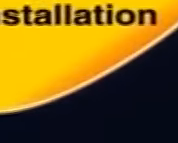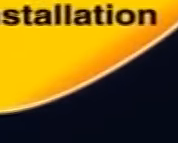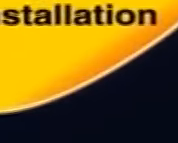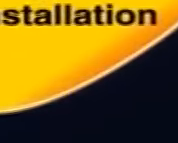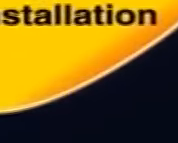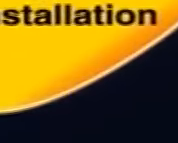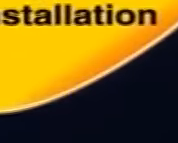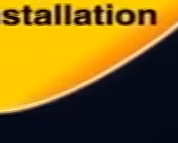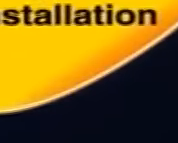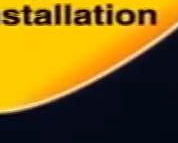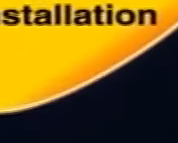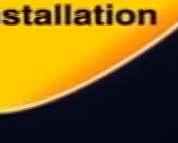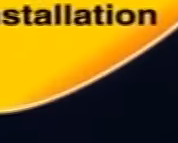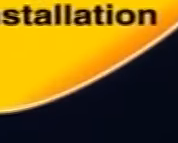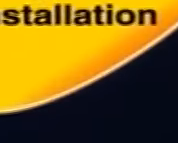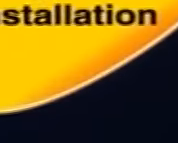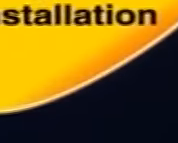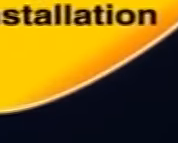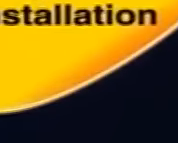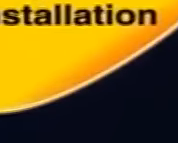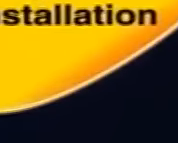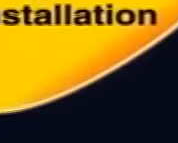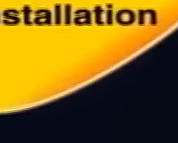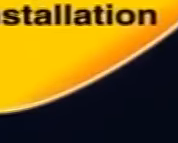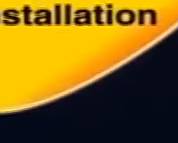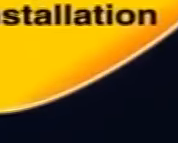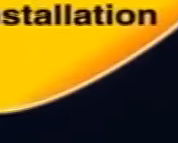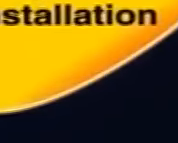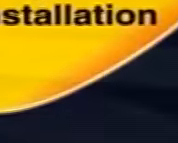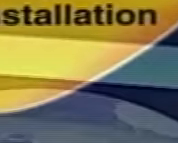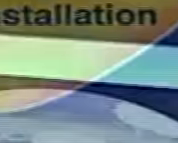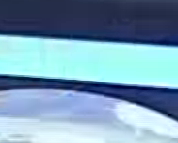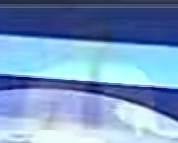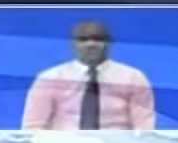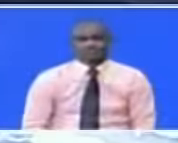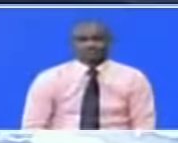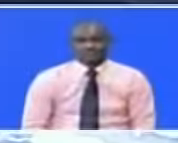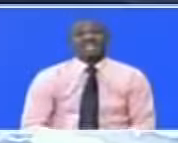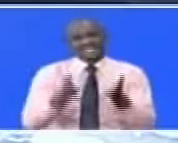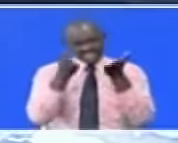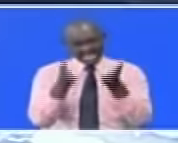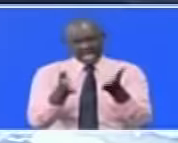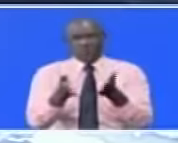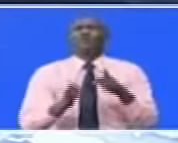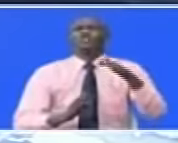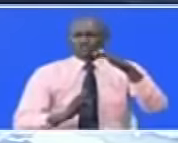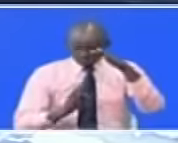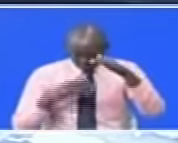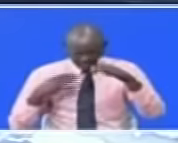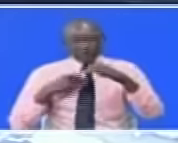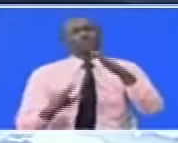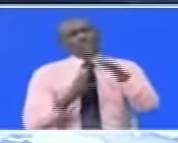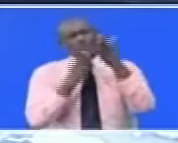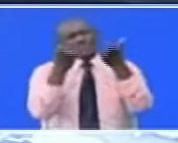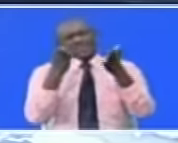installed decoder for only 5,550 shillings. Right, and as the top performers